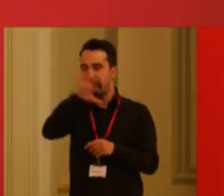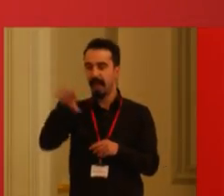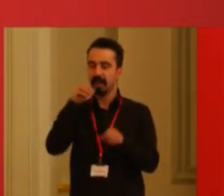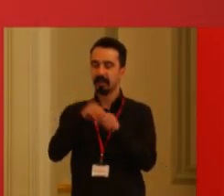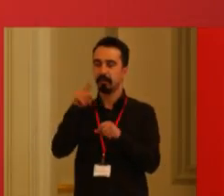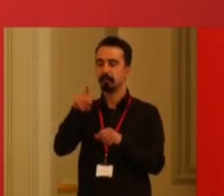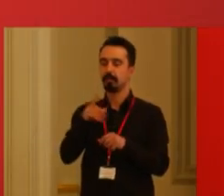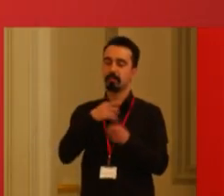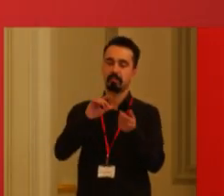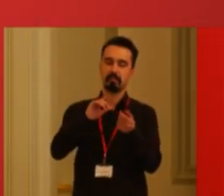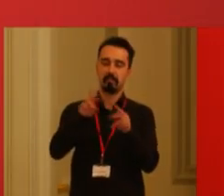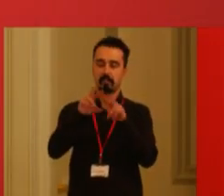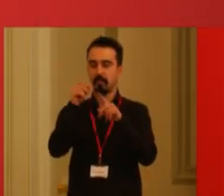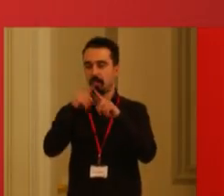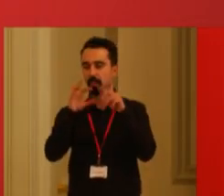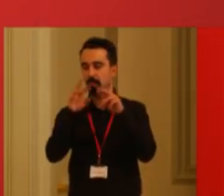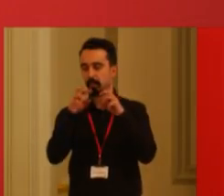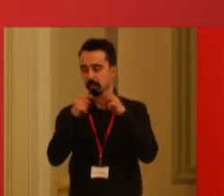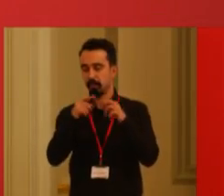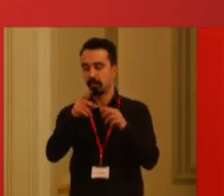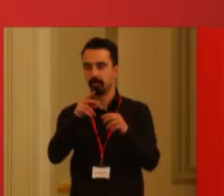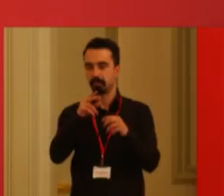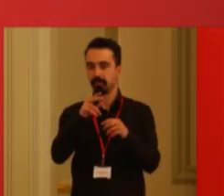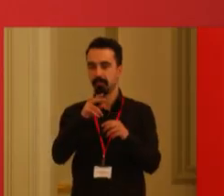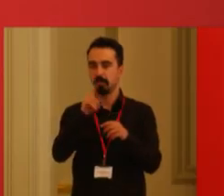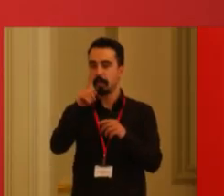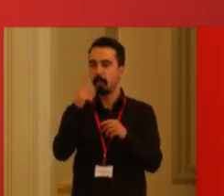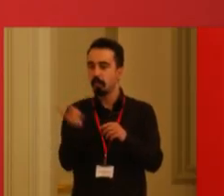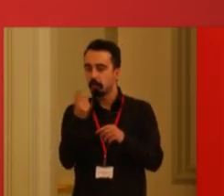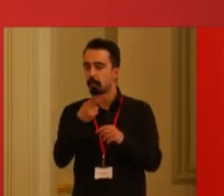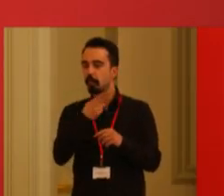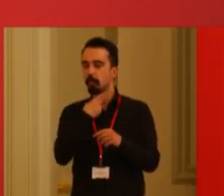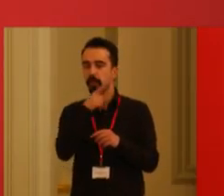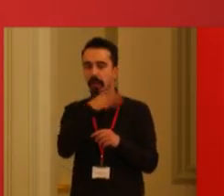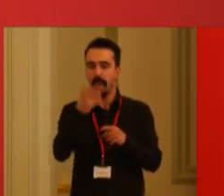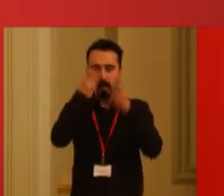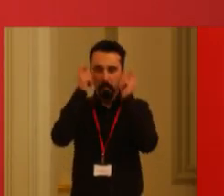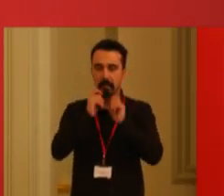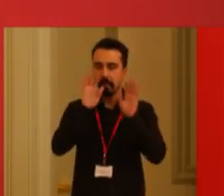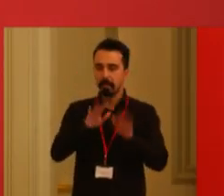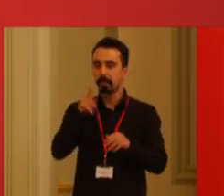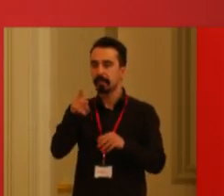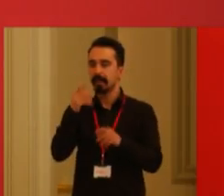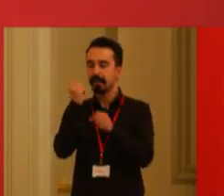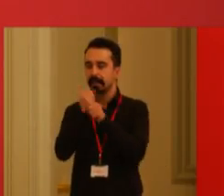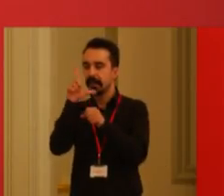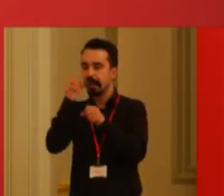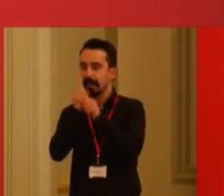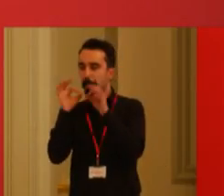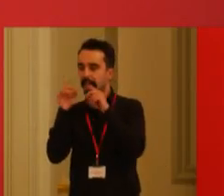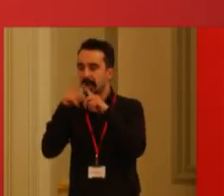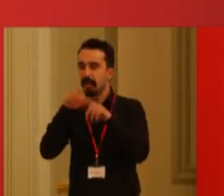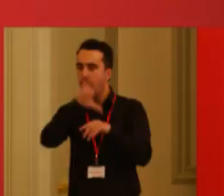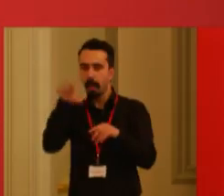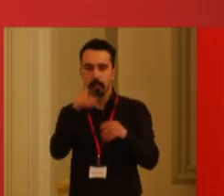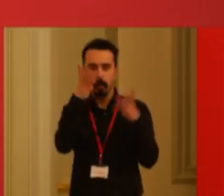So it's almost like dissipated. It's like, oddly, there's an engine club. You've got